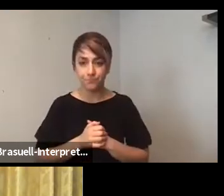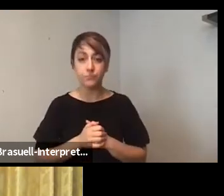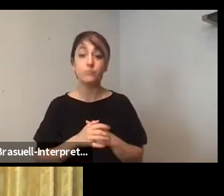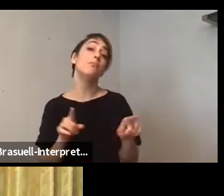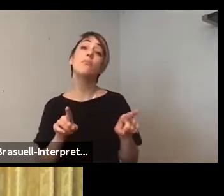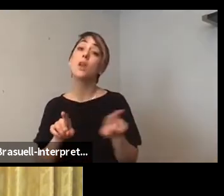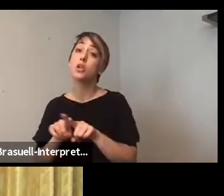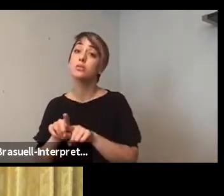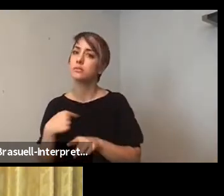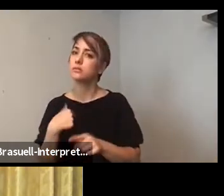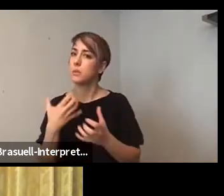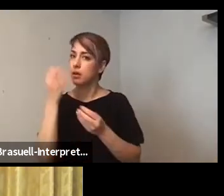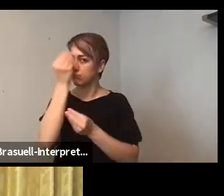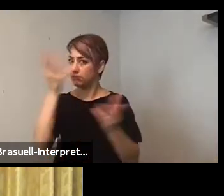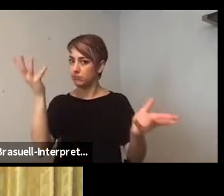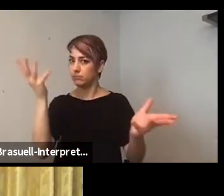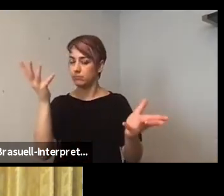something from myself.